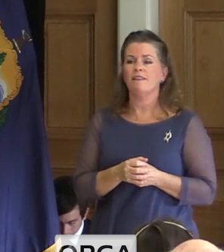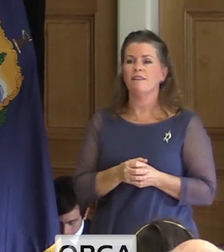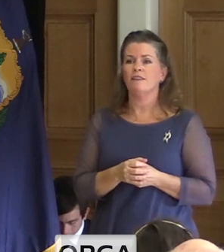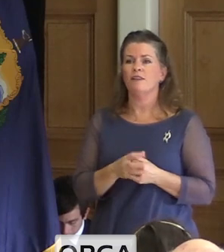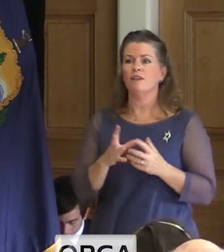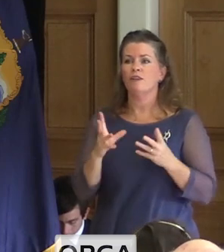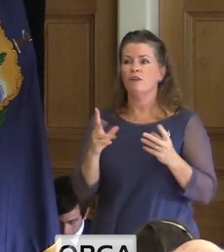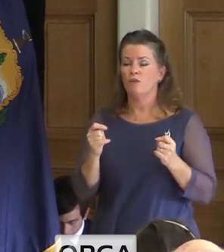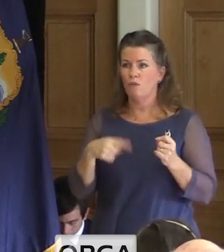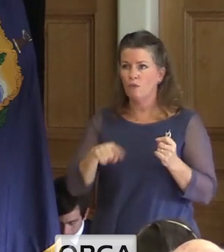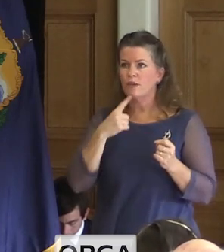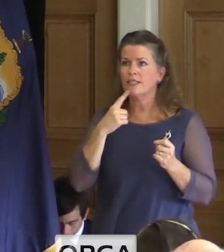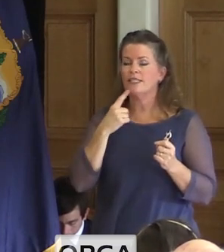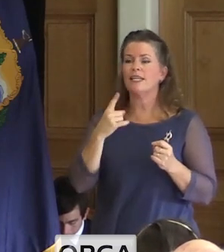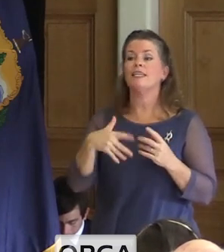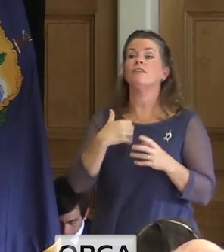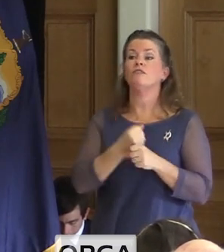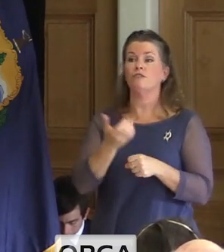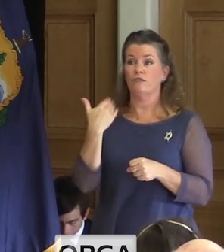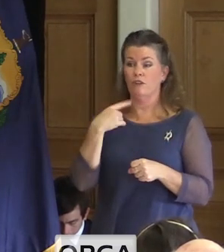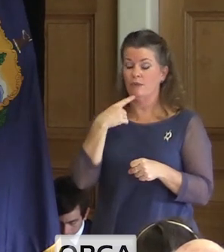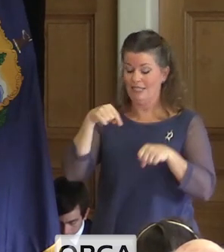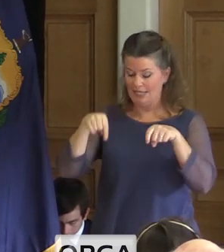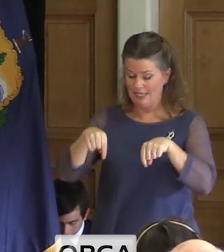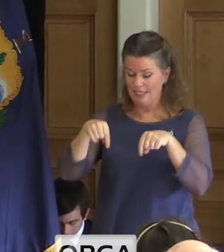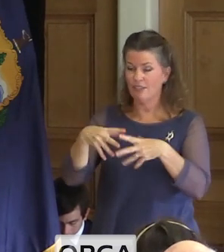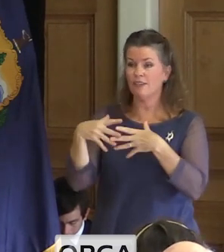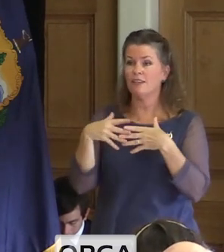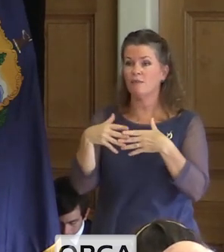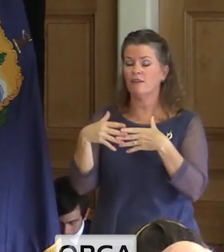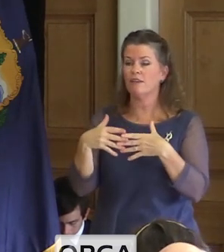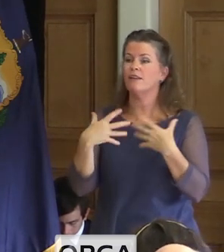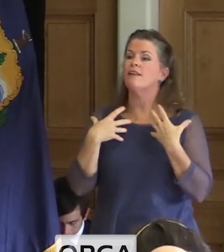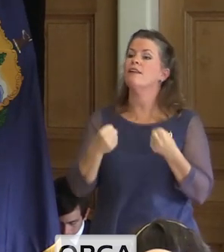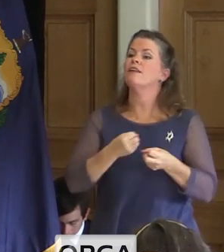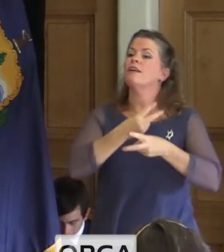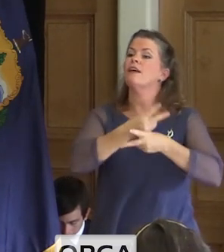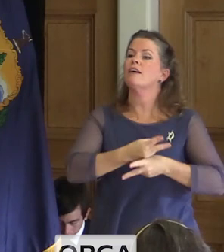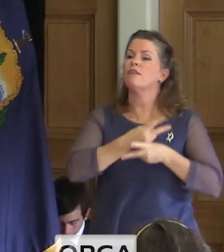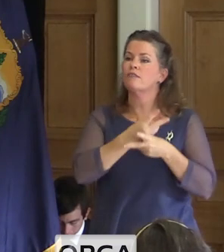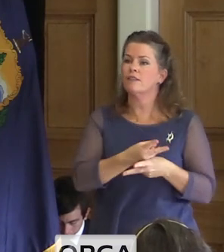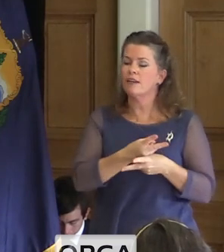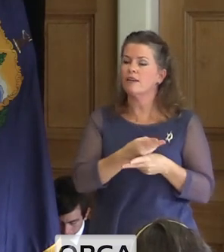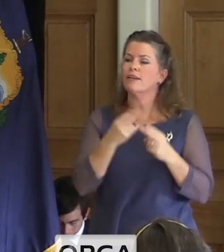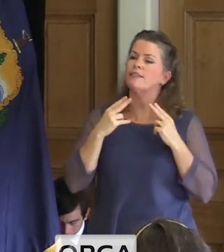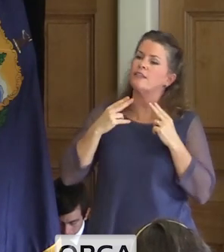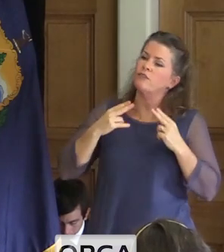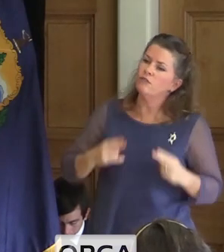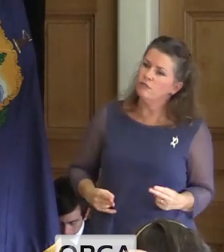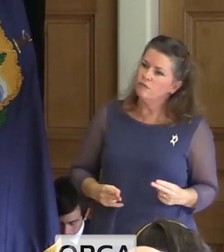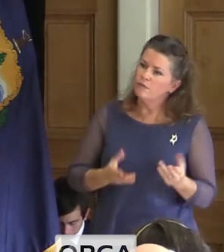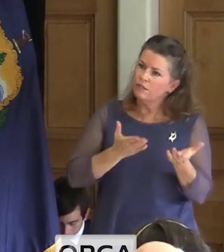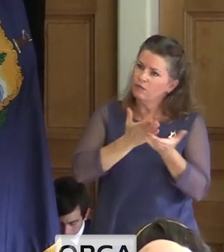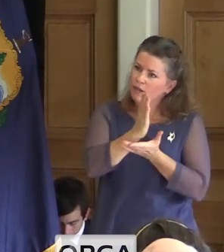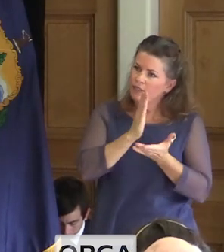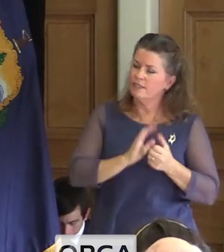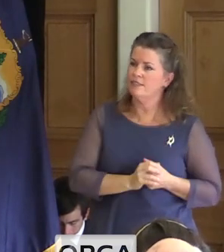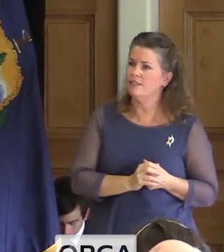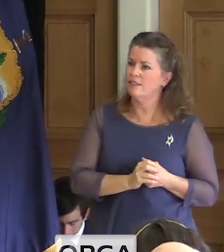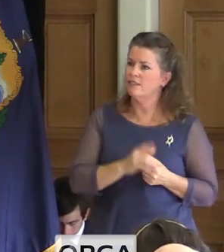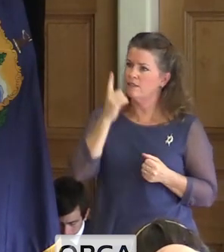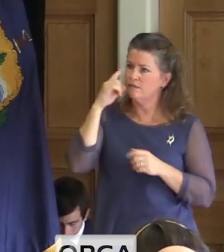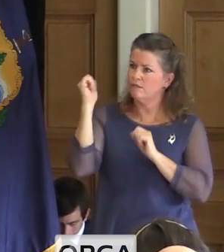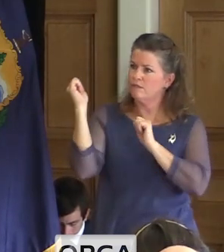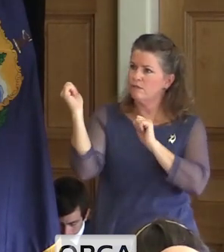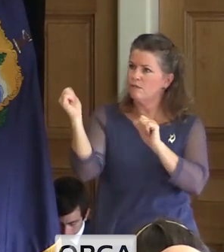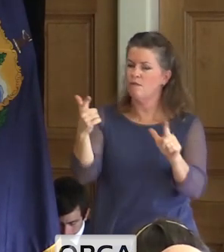said was that in America, healthcare must be a human right for